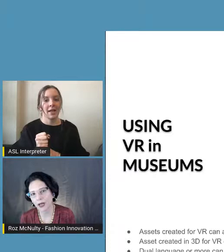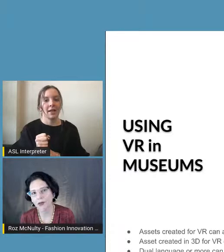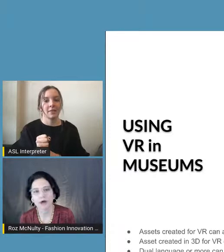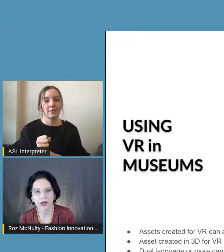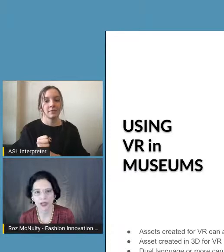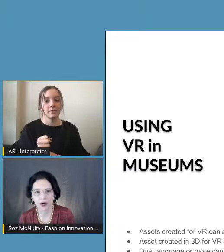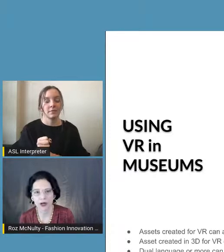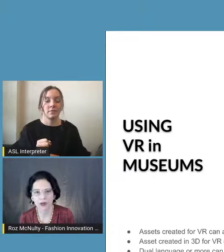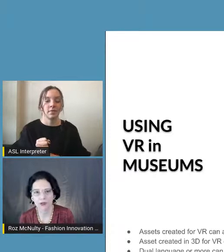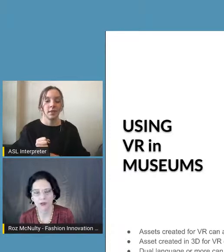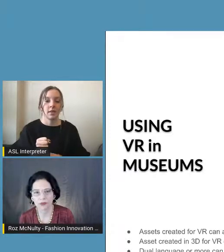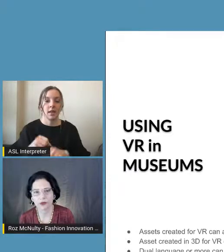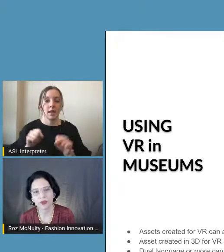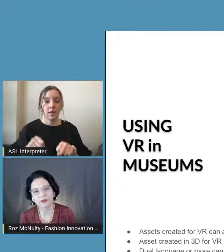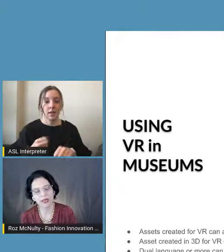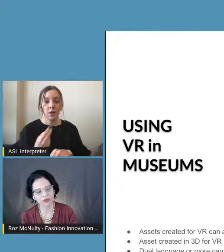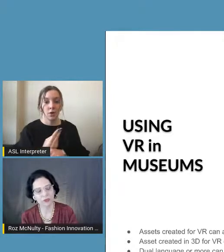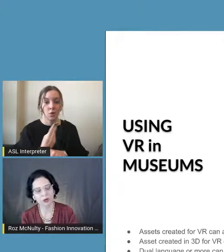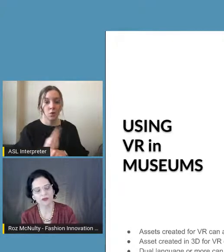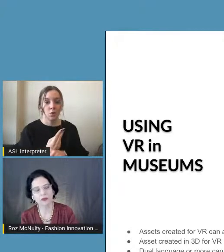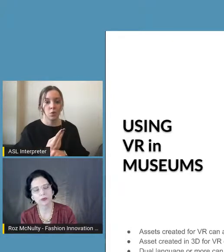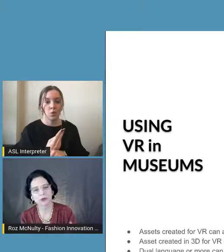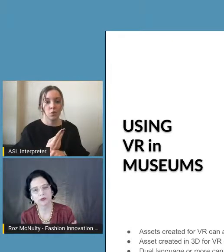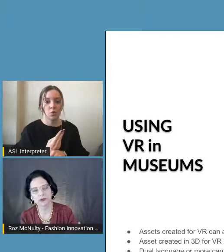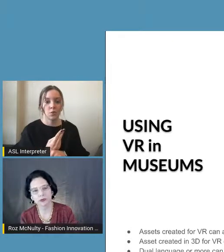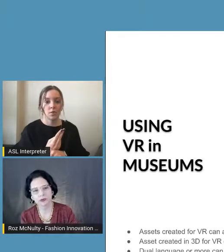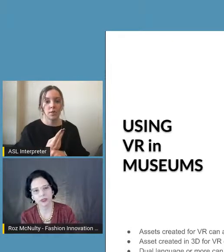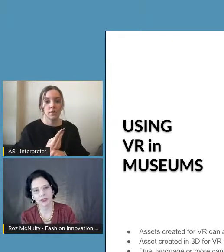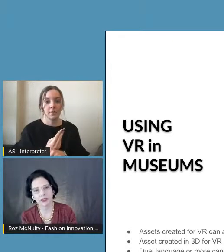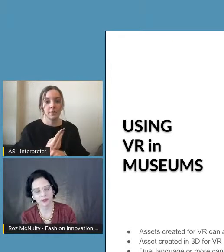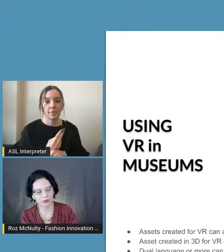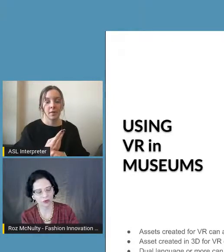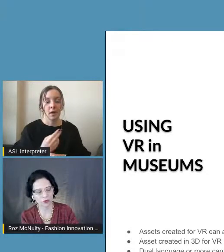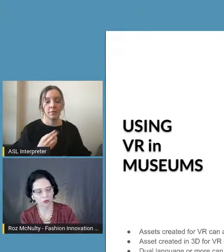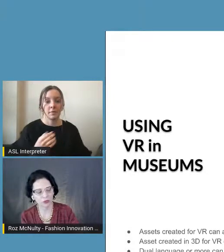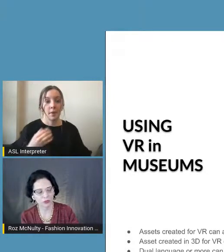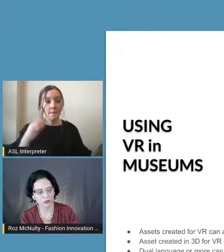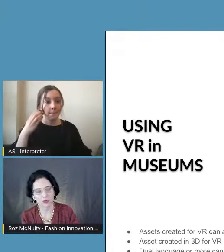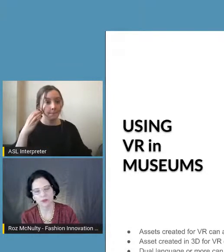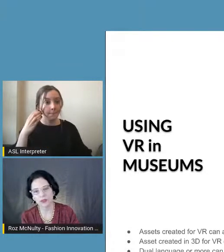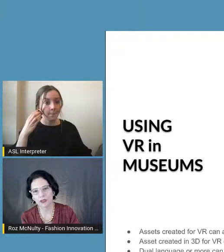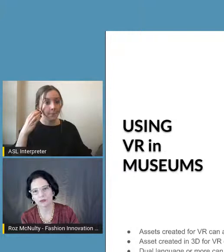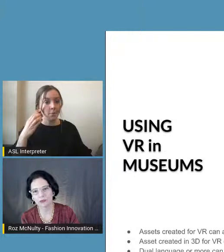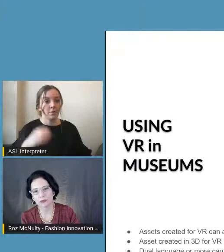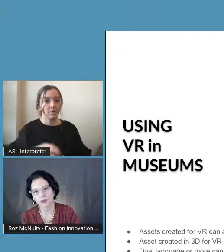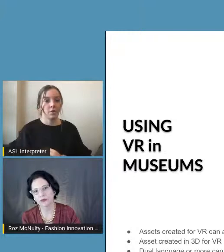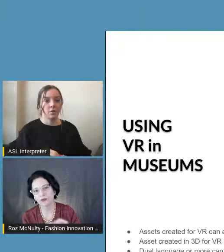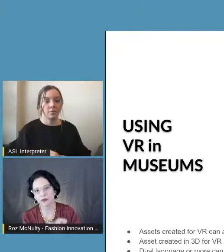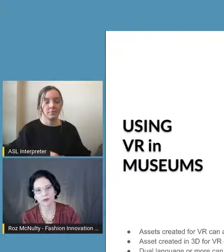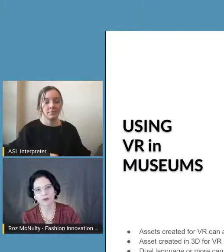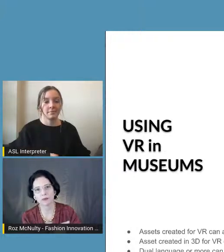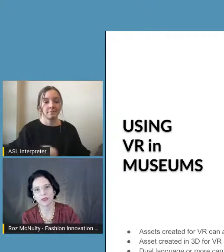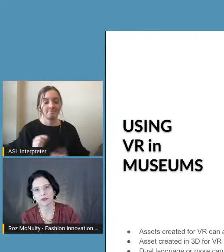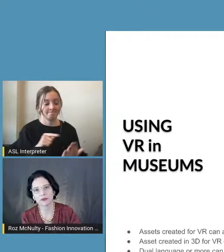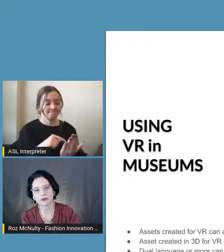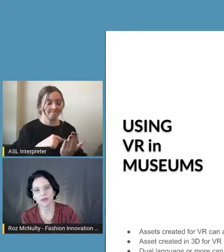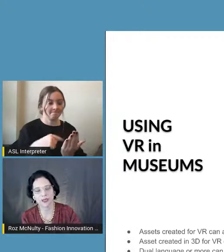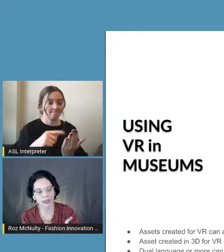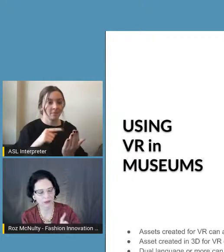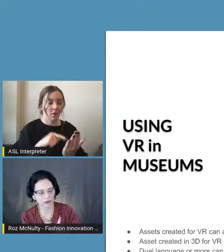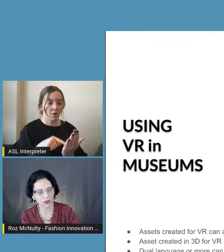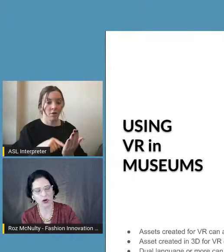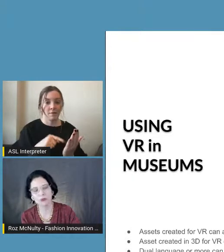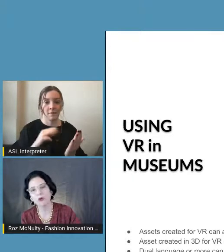on mobile or AR. So it is actually possible to see the whole museum piece or some of them